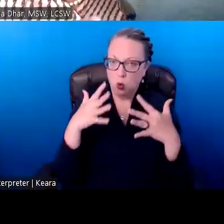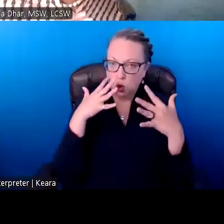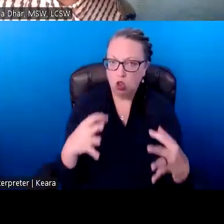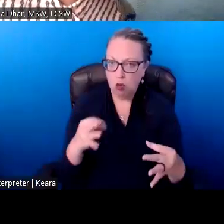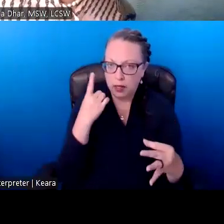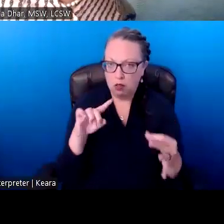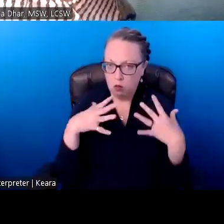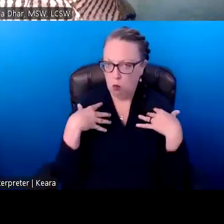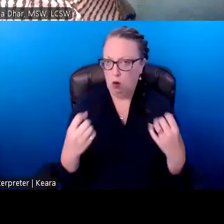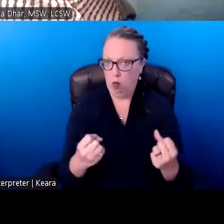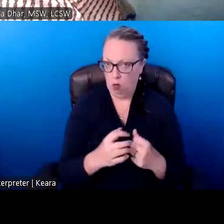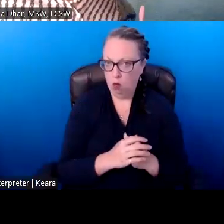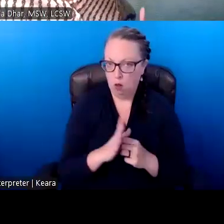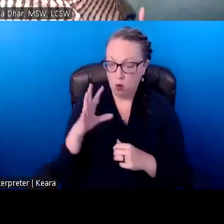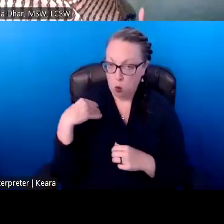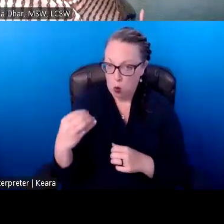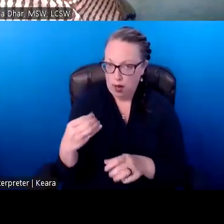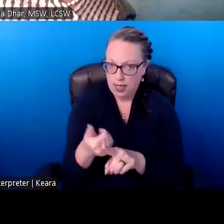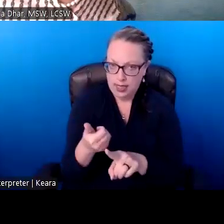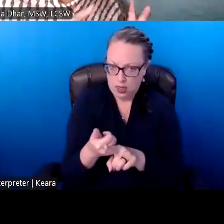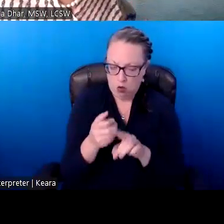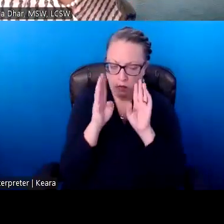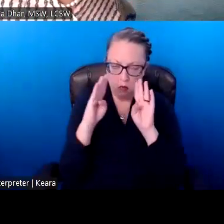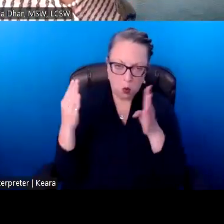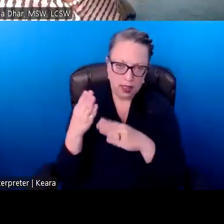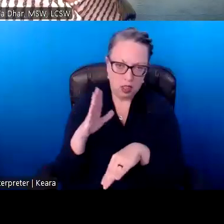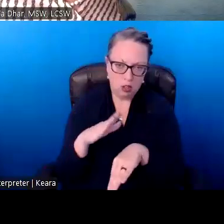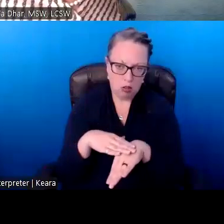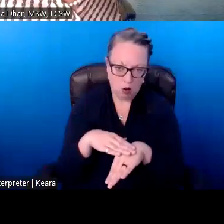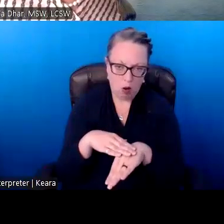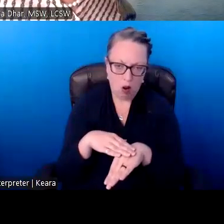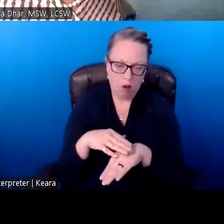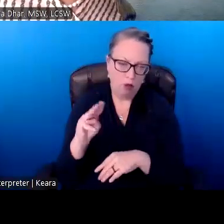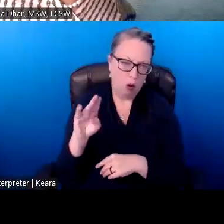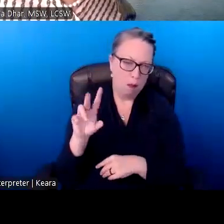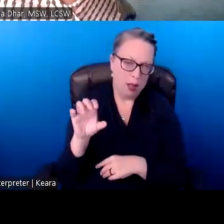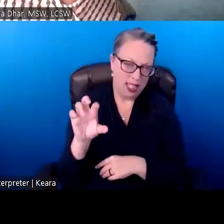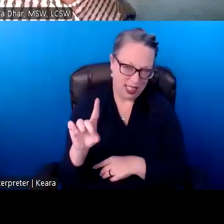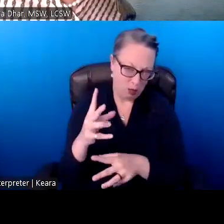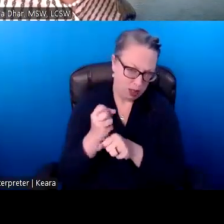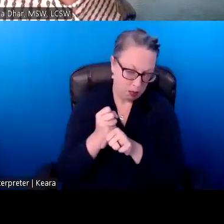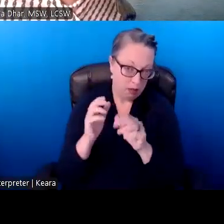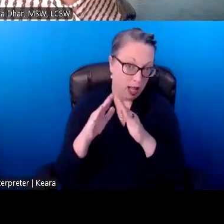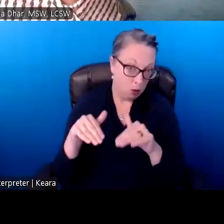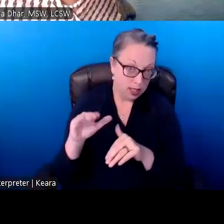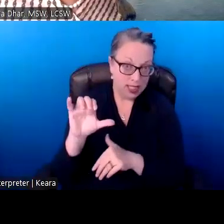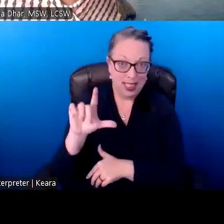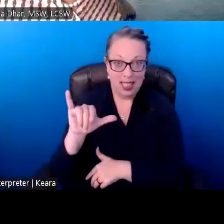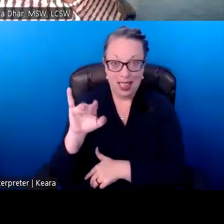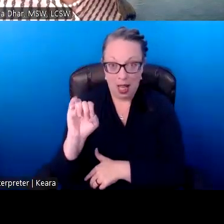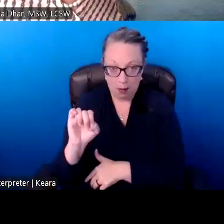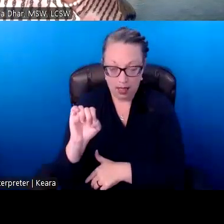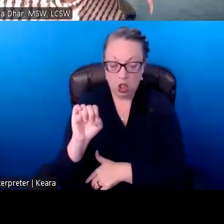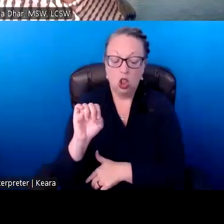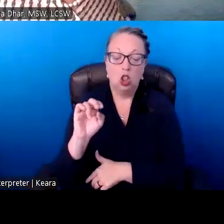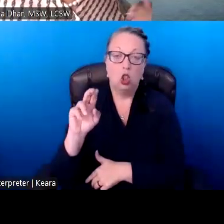So Oregon will be focusing on, for their Medicaid recipients, on housing, climate, nutrition,